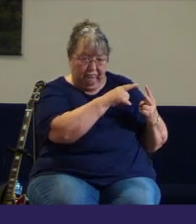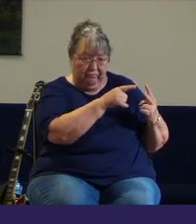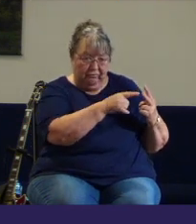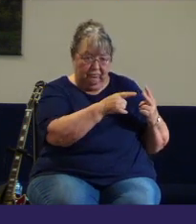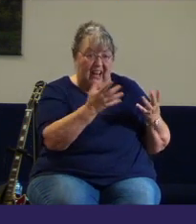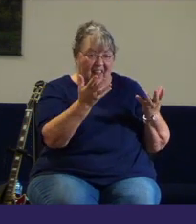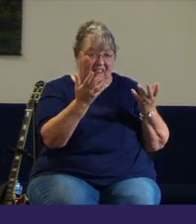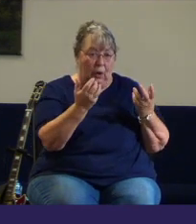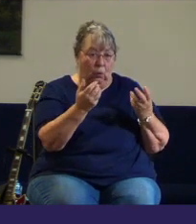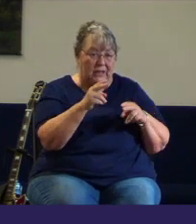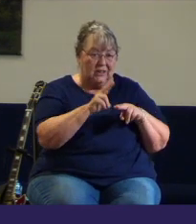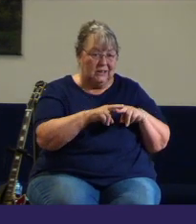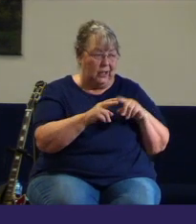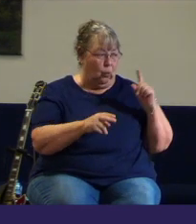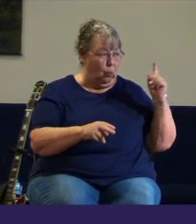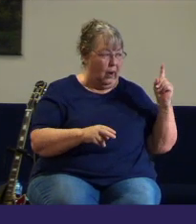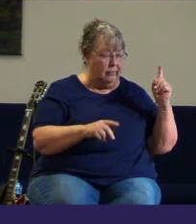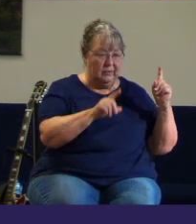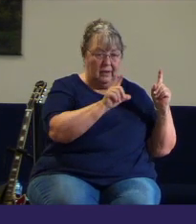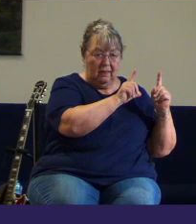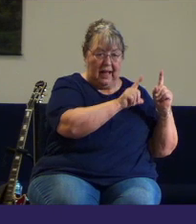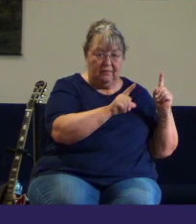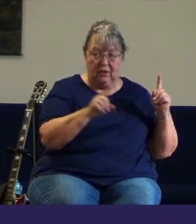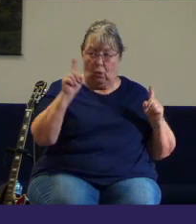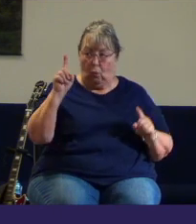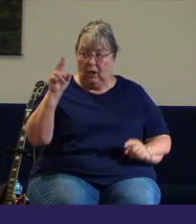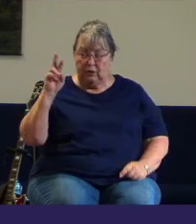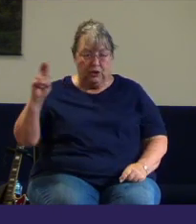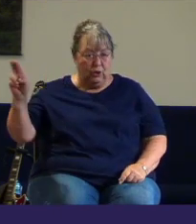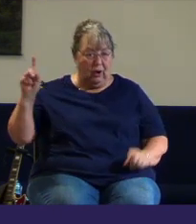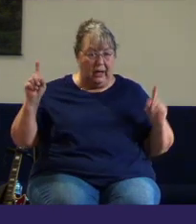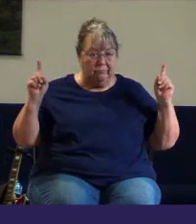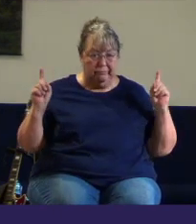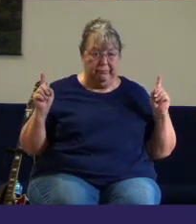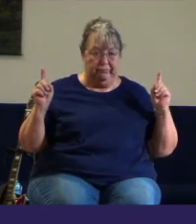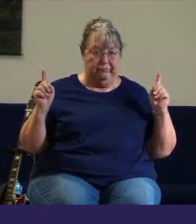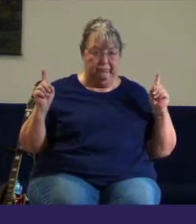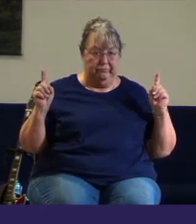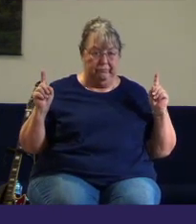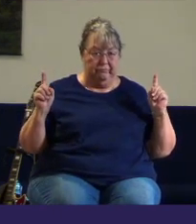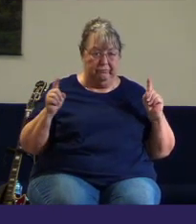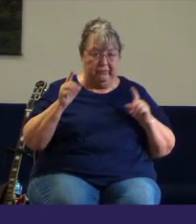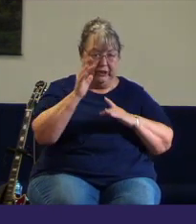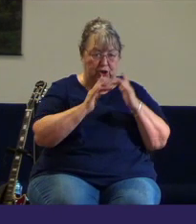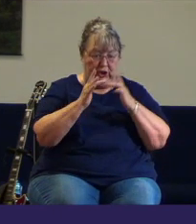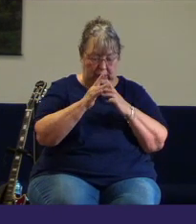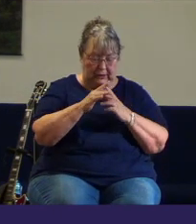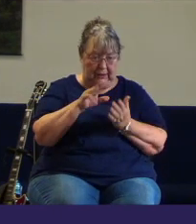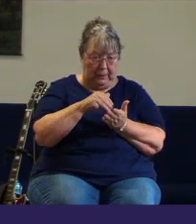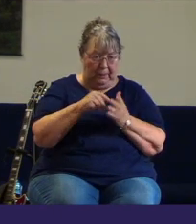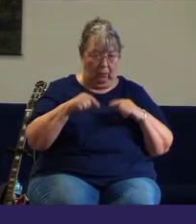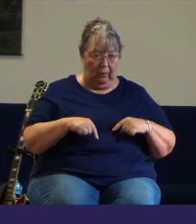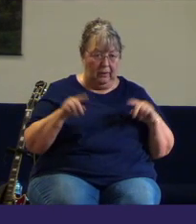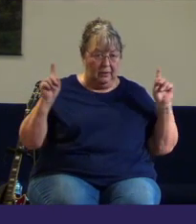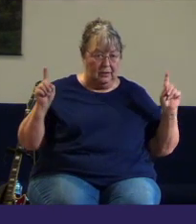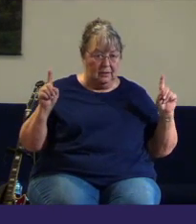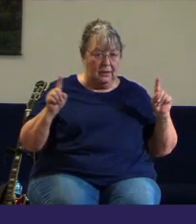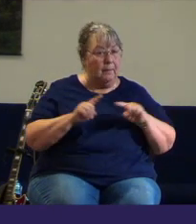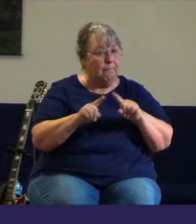and right of him in heaven, he confirms that he came to serve and he came to surrender. You remember